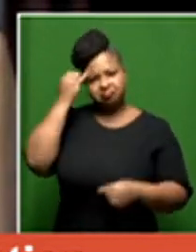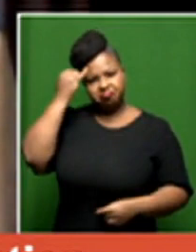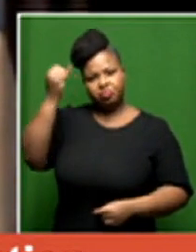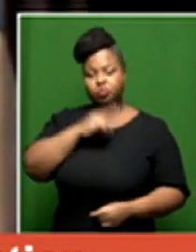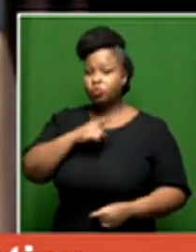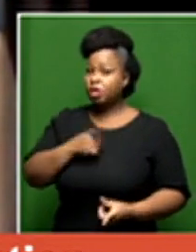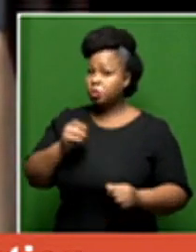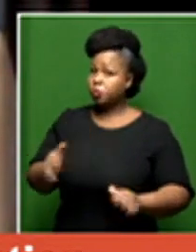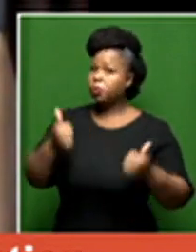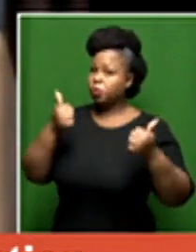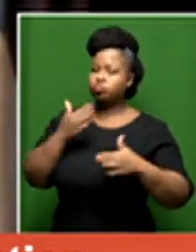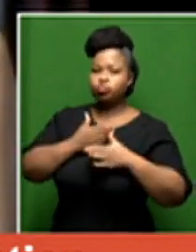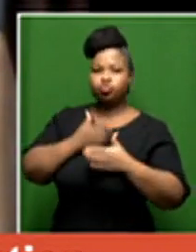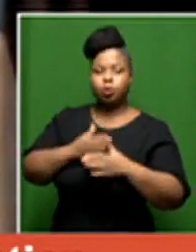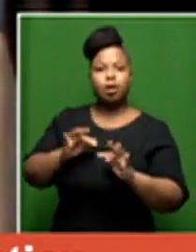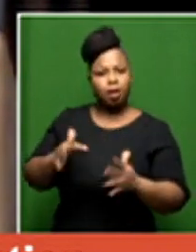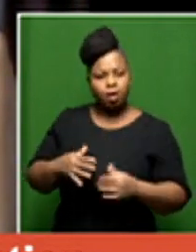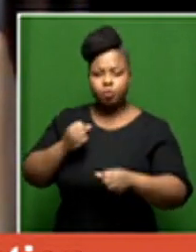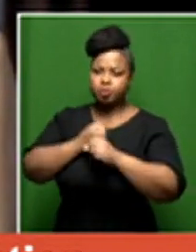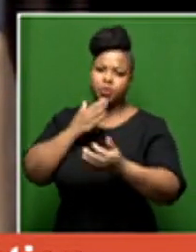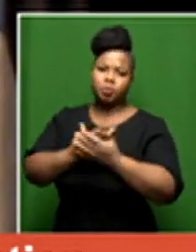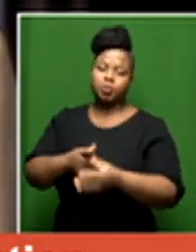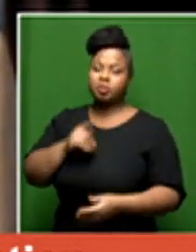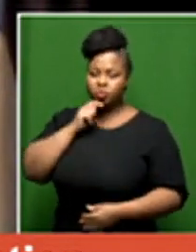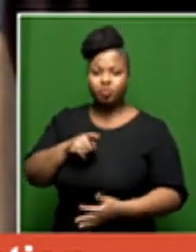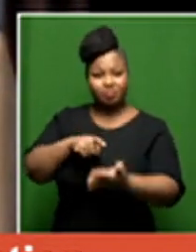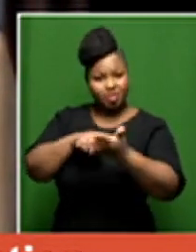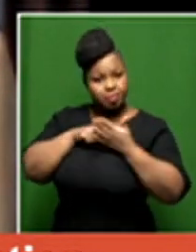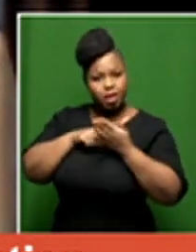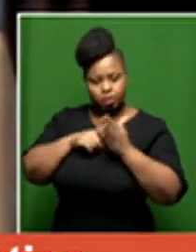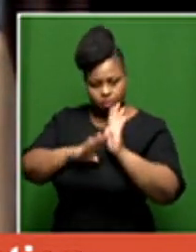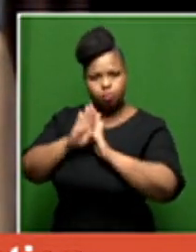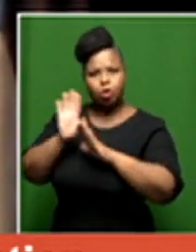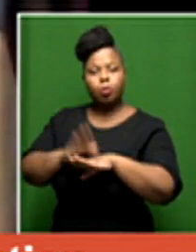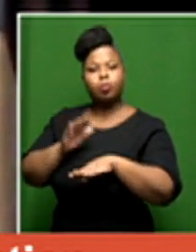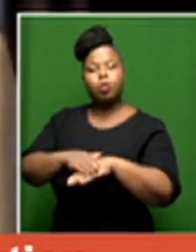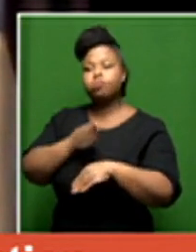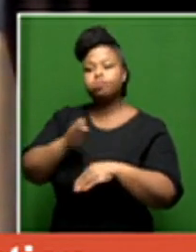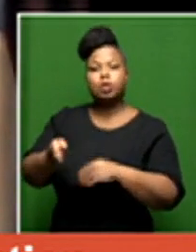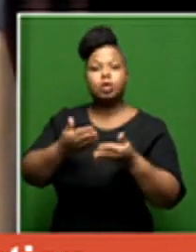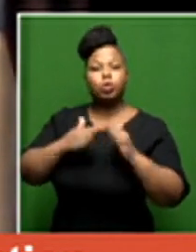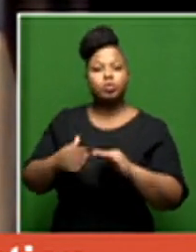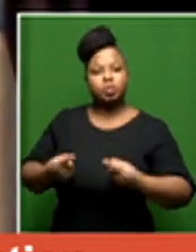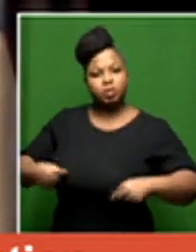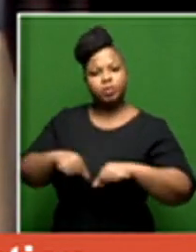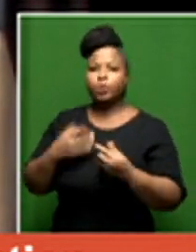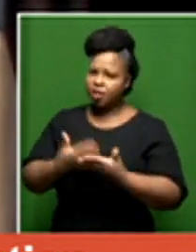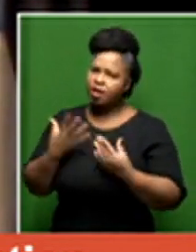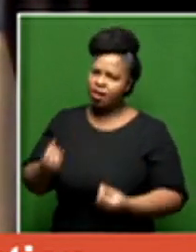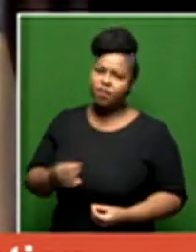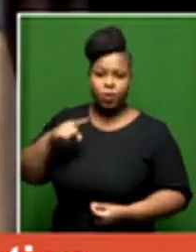are doing a very great job by making sure that the demand creation is there in the communities to make sure